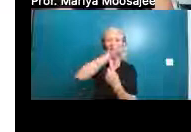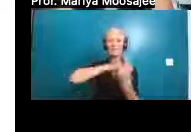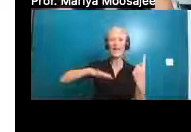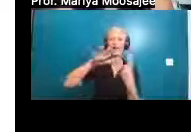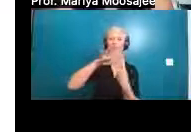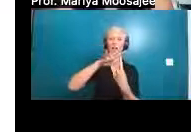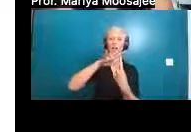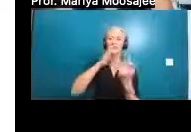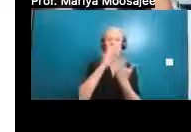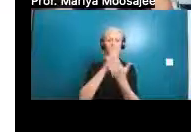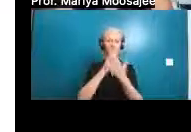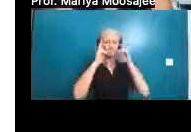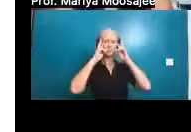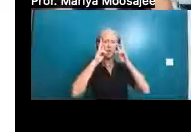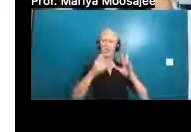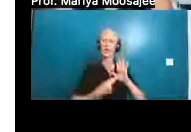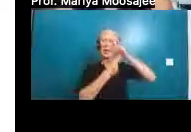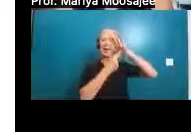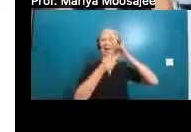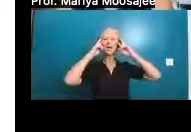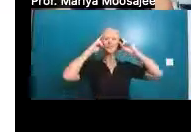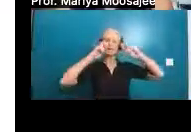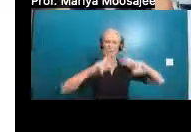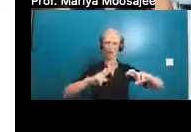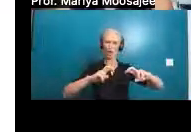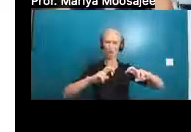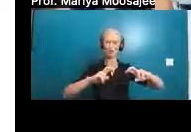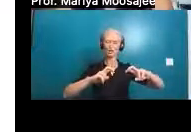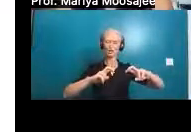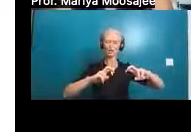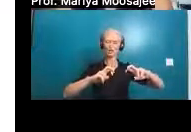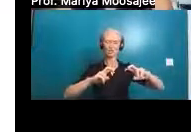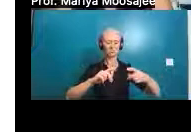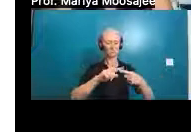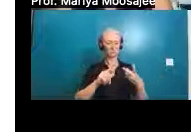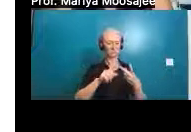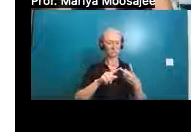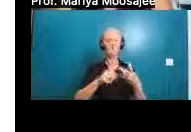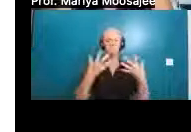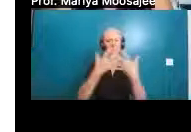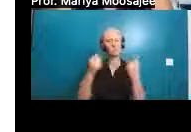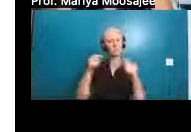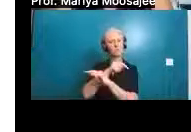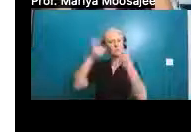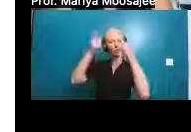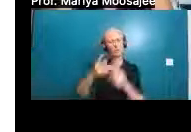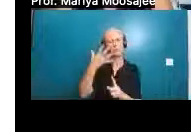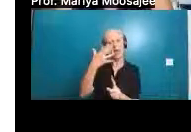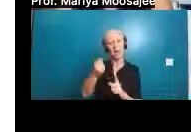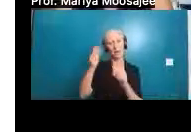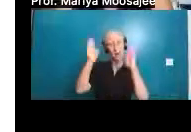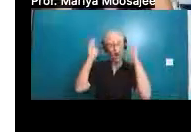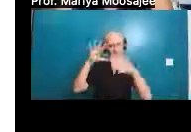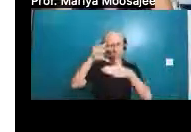main areas of research that are underway at the moment. Then how can individuals with Usher syndrome participate